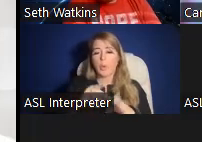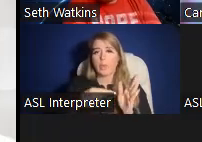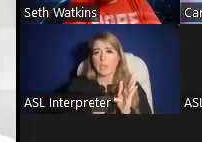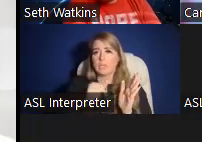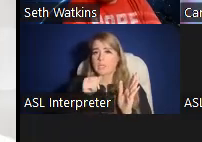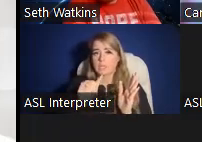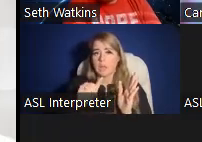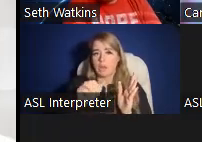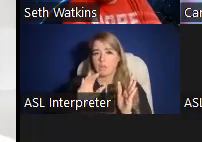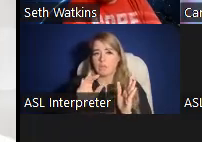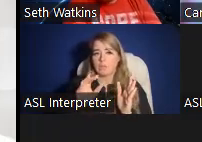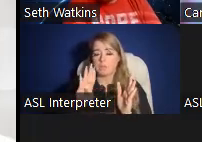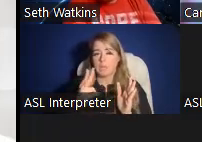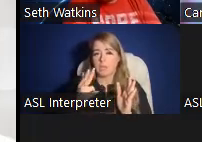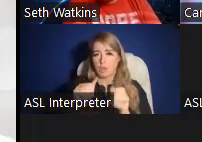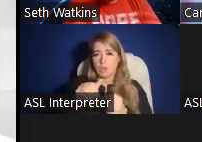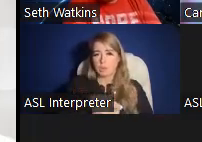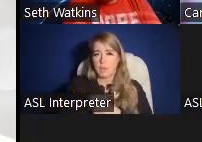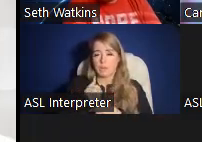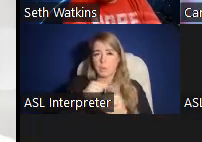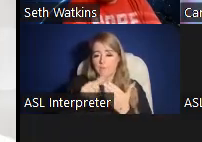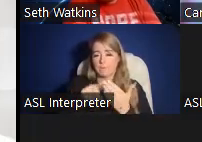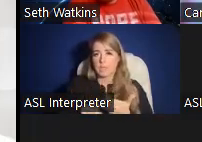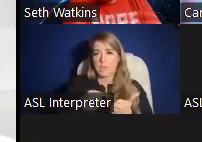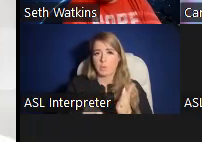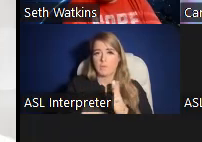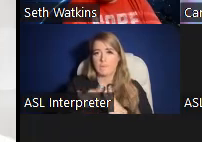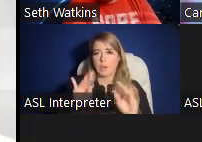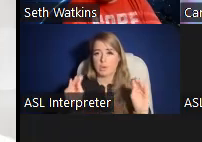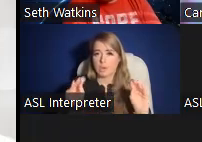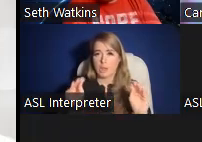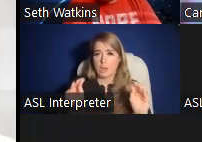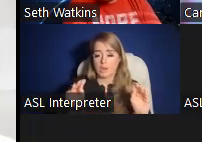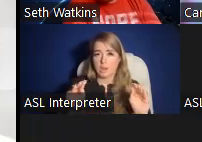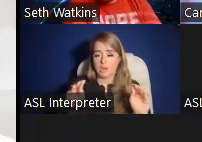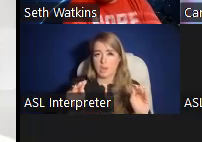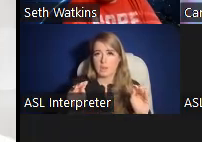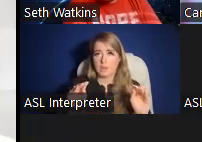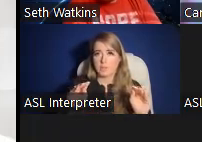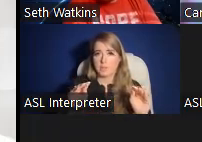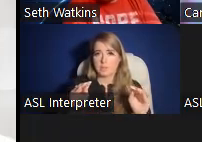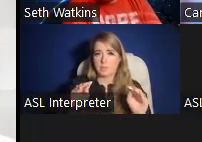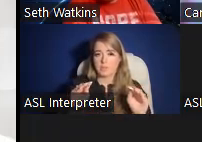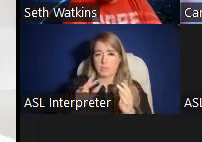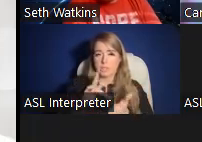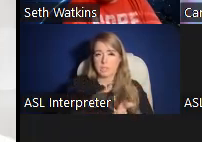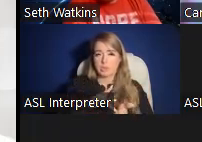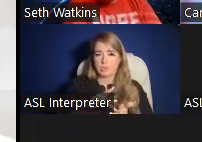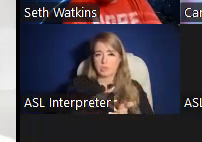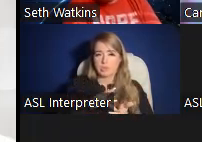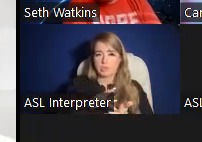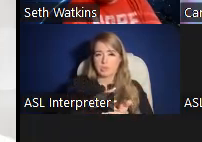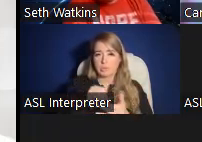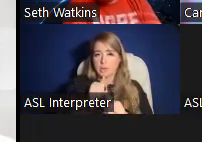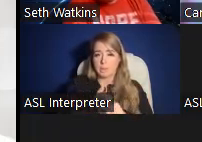BHA domain, or we investigated and found none of the mental health centers like, you know, non-compliant